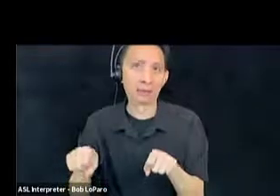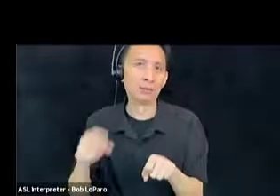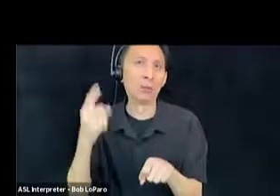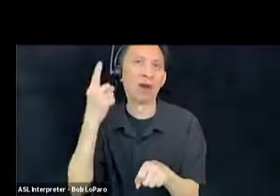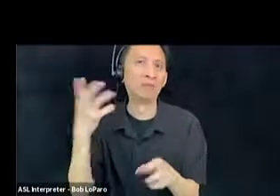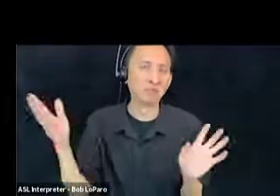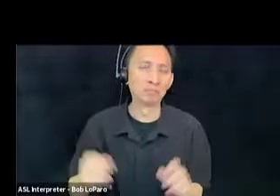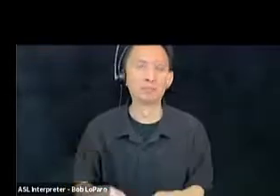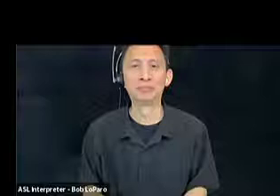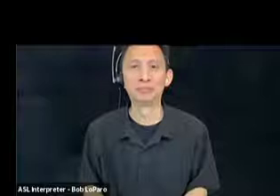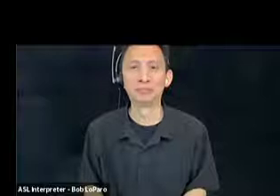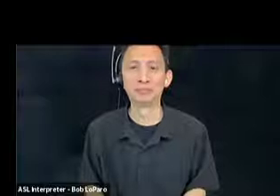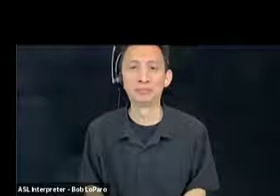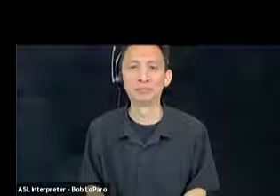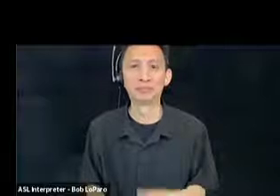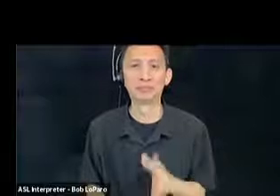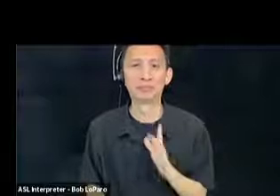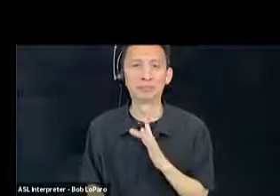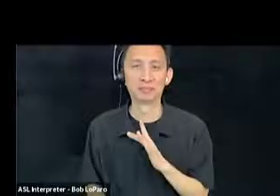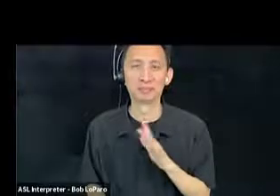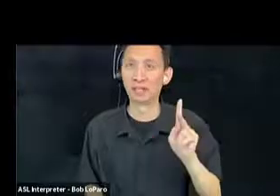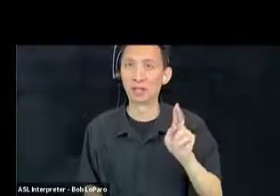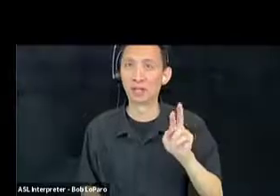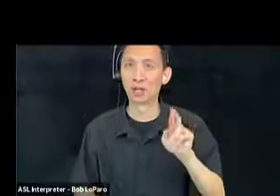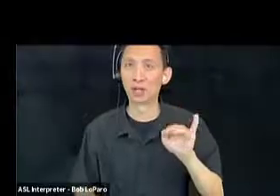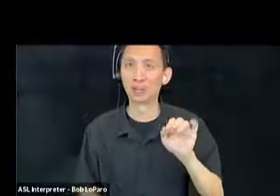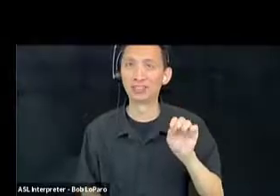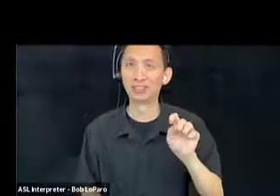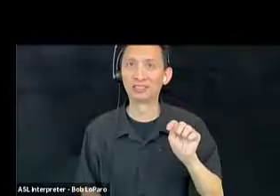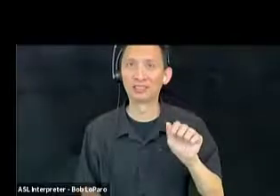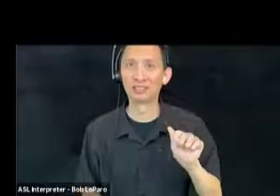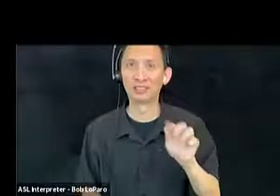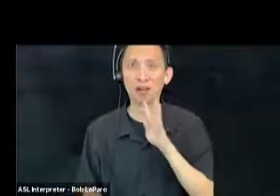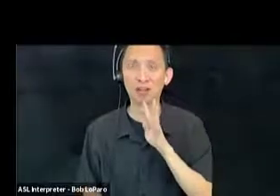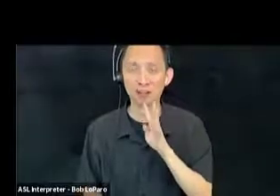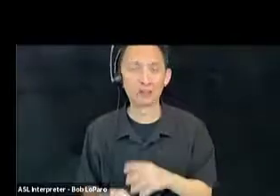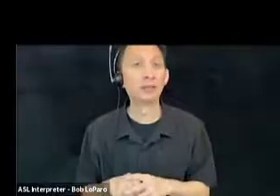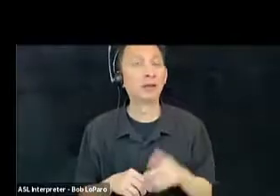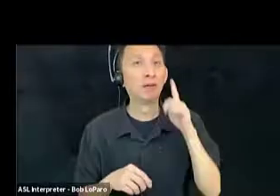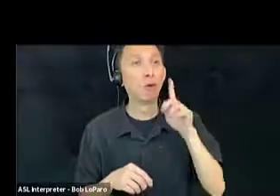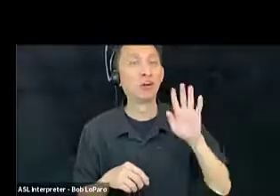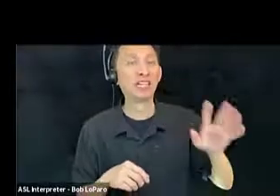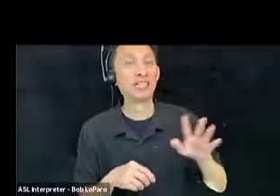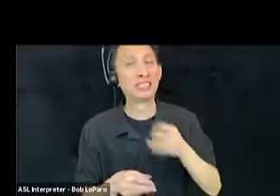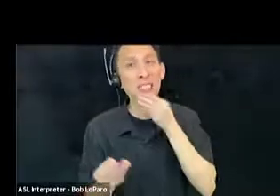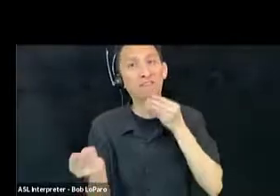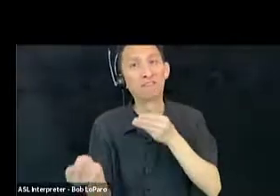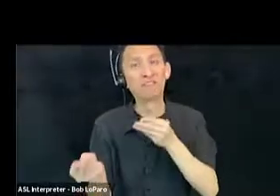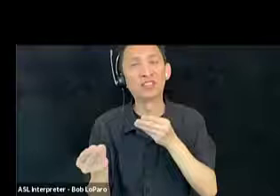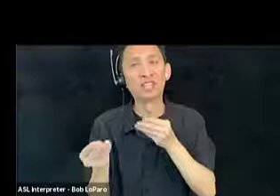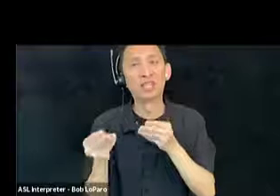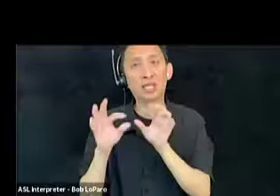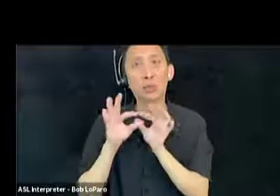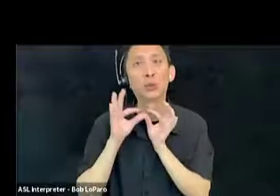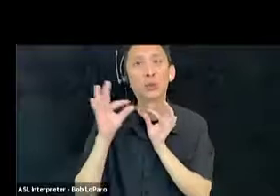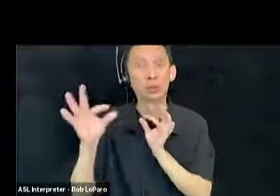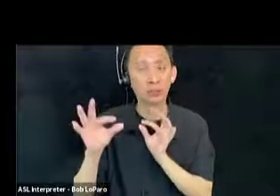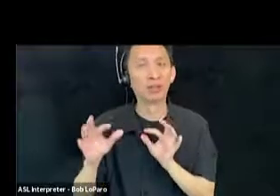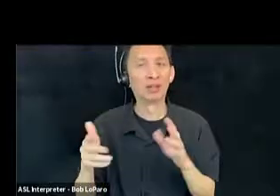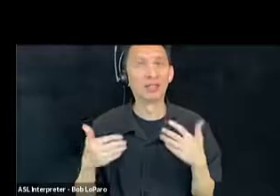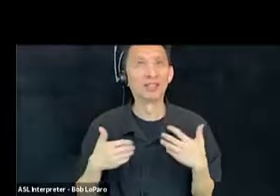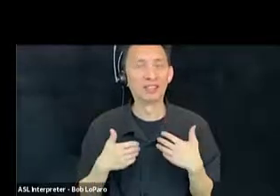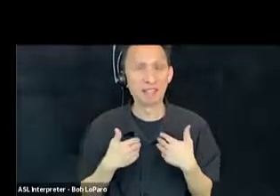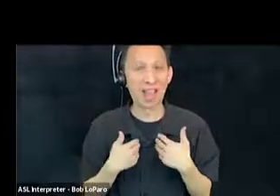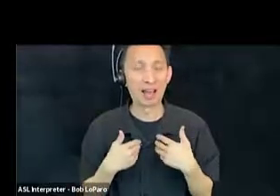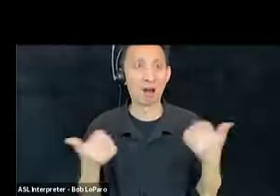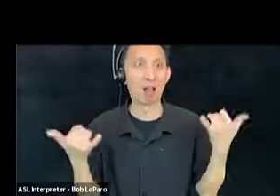Um, I think another example of that in TJ's case was, um, for his feeding tube, they do liquids with a big syringe. And so originally they started